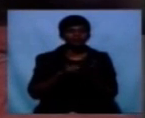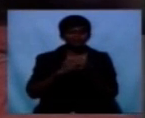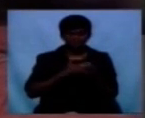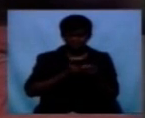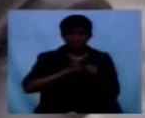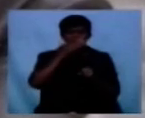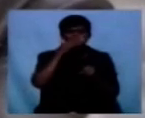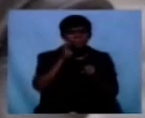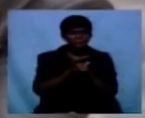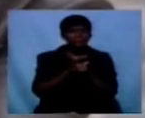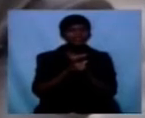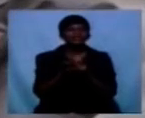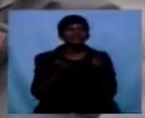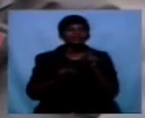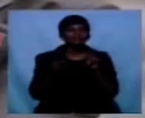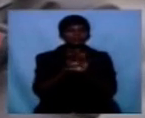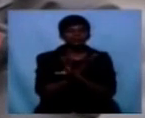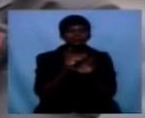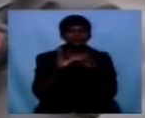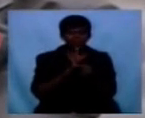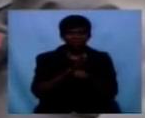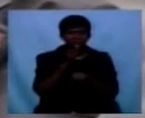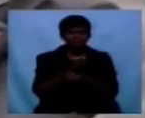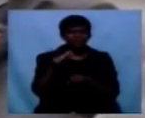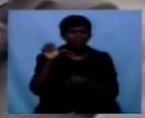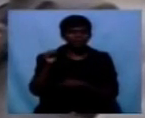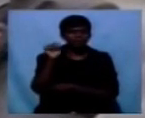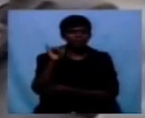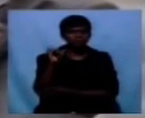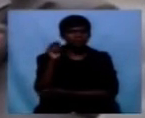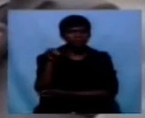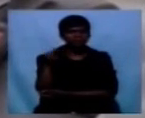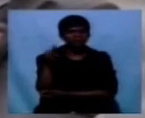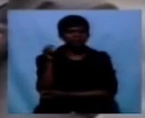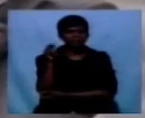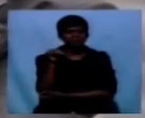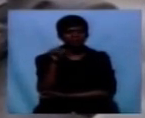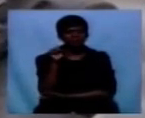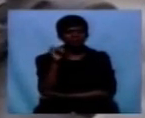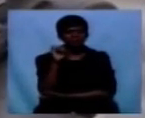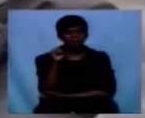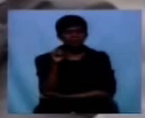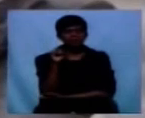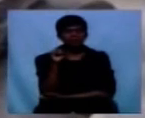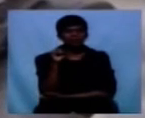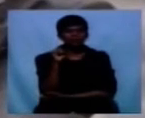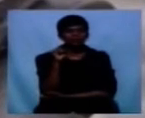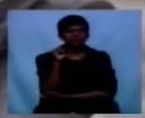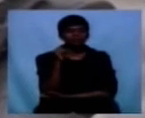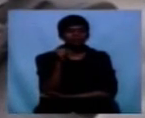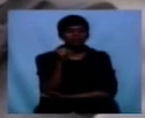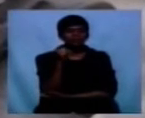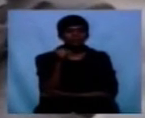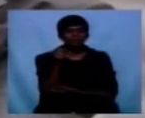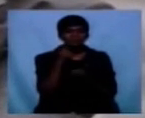committing myself to the Zambian people after the symposium next year, which I see coming the first quarter of next year. I've spoken to His Excellency the President.